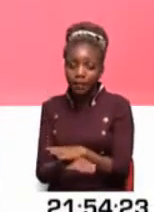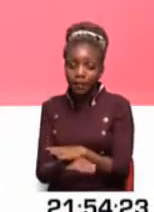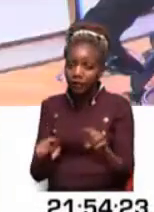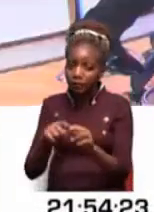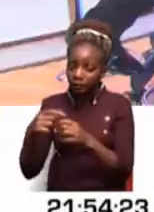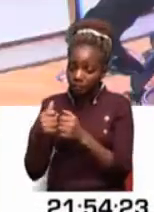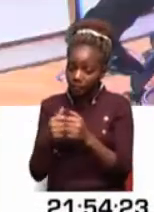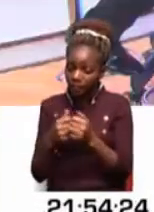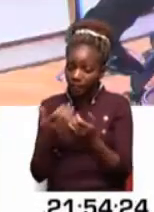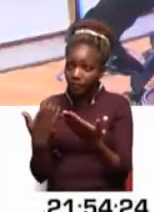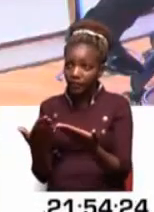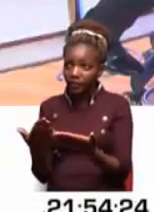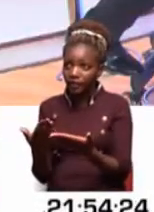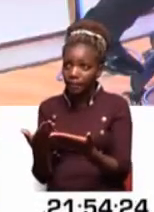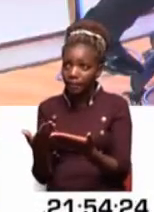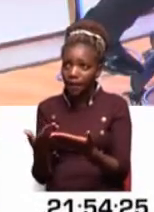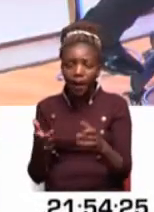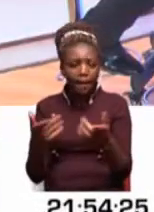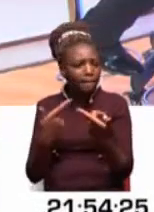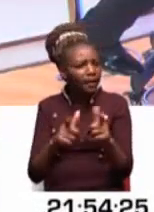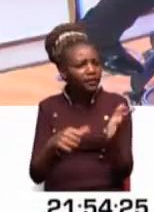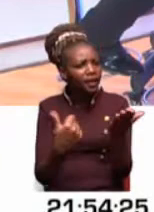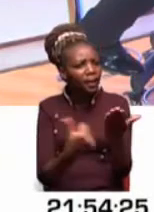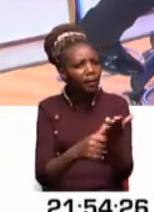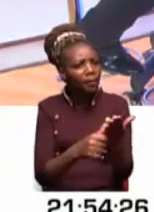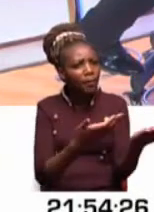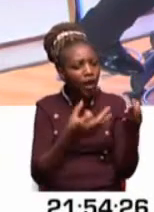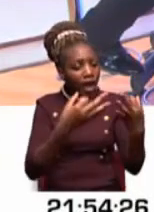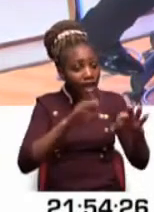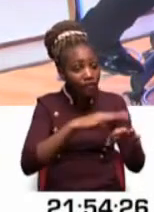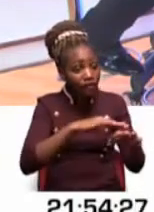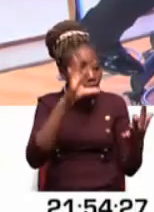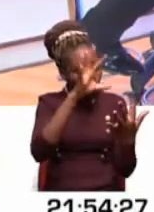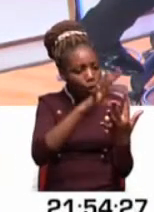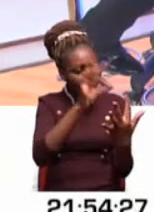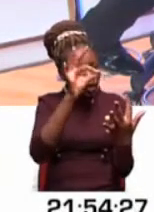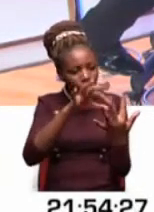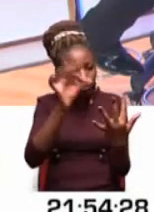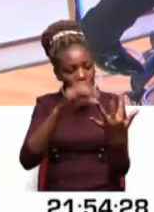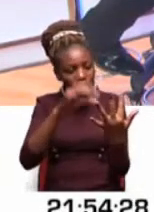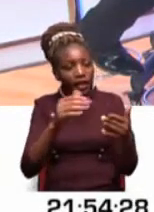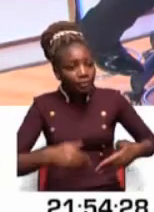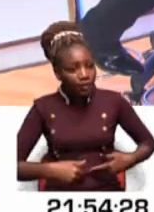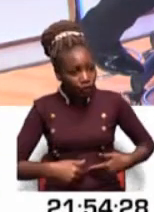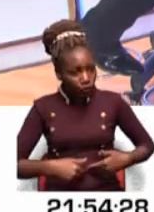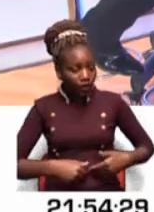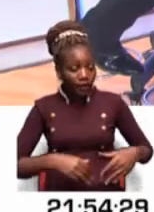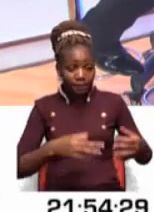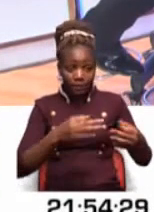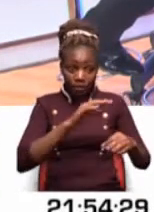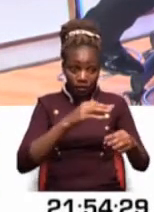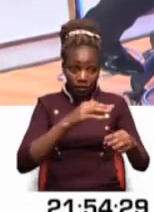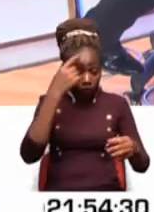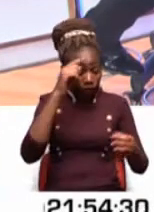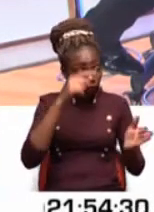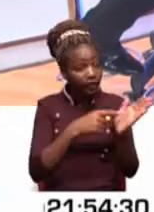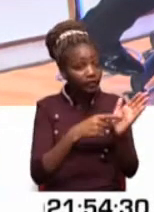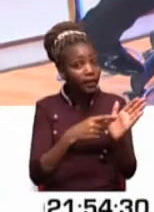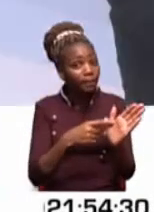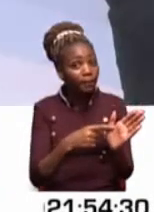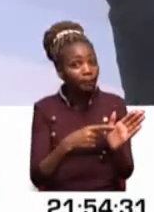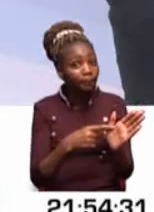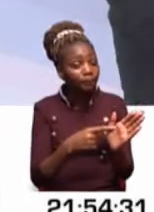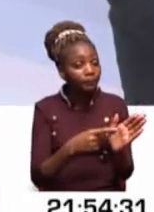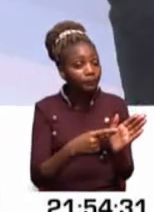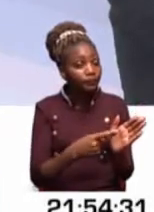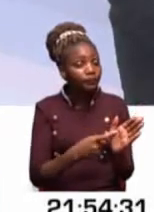But is there a problem in pointing them out? For instance, if at all, from the beginning, the perception was when young